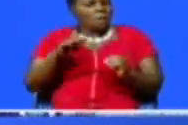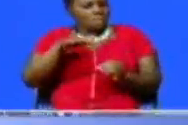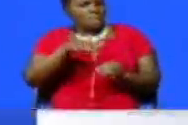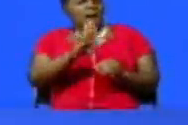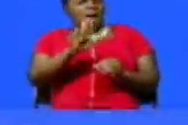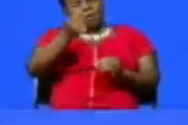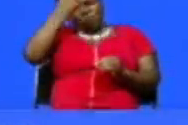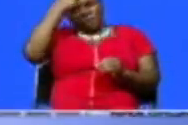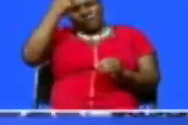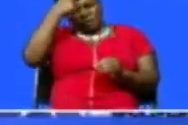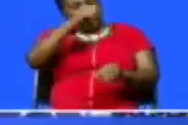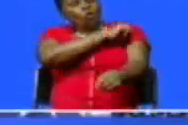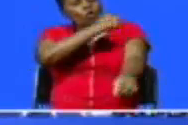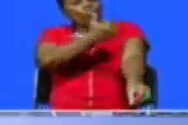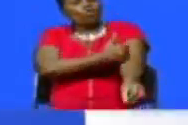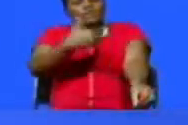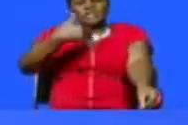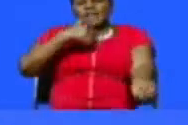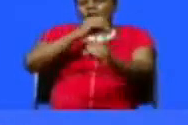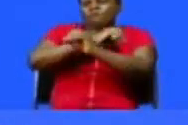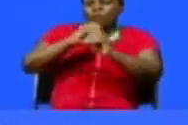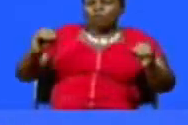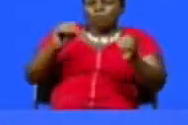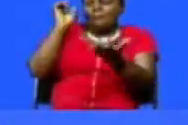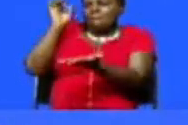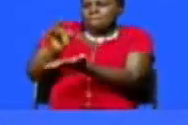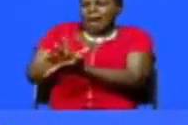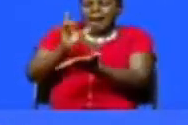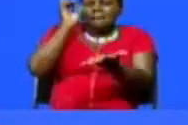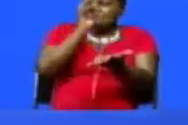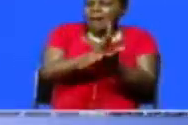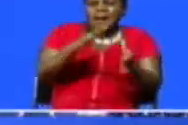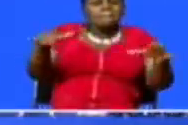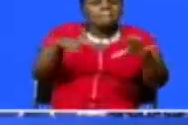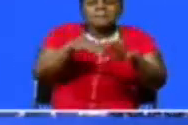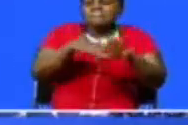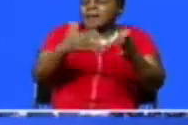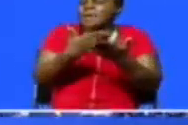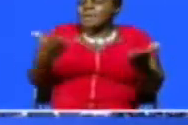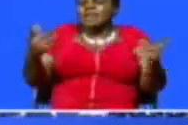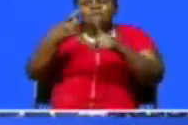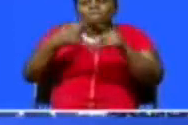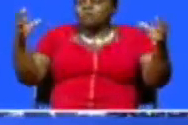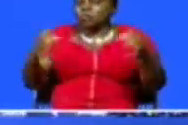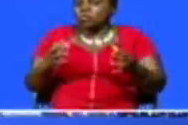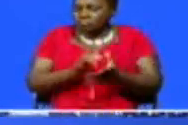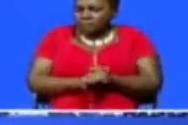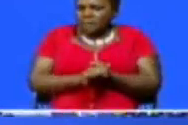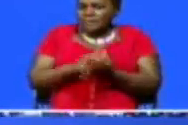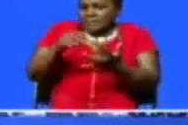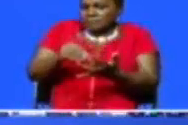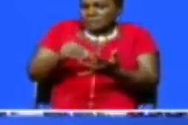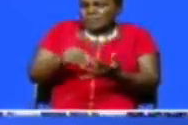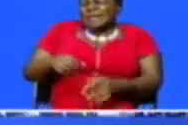Yeye Wetangula hana uwezo na hana mamlaka ya kufukuza member yoyote kutoka kwa chama.